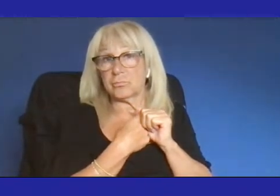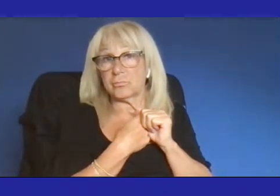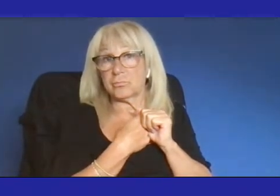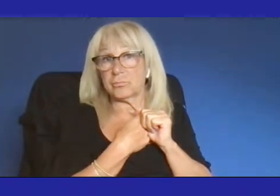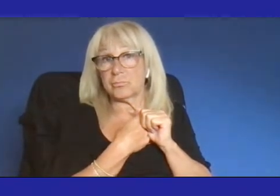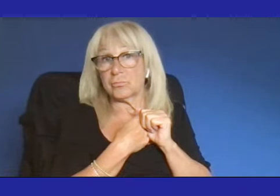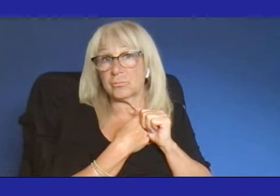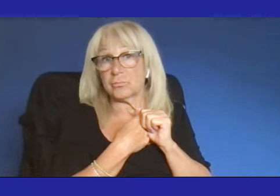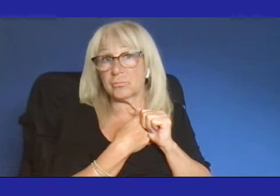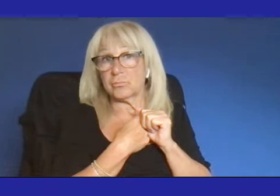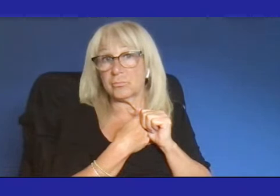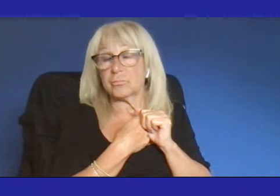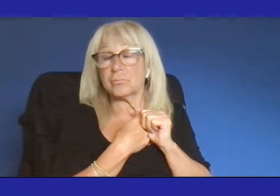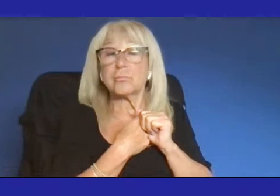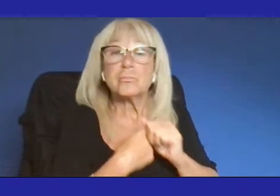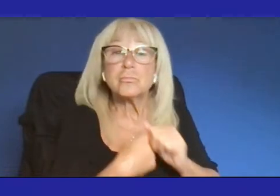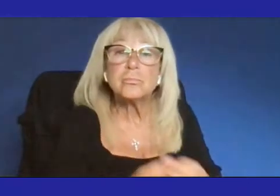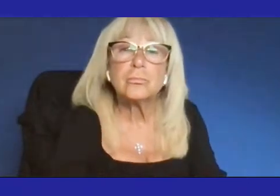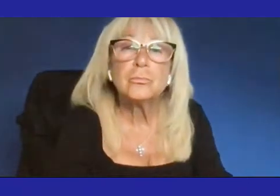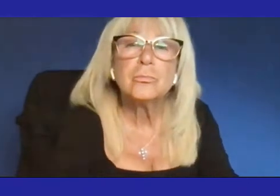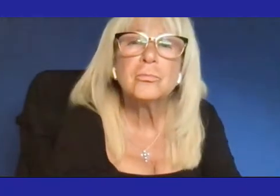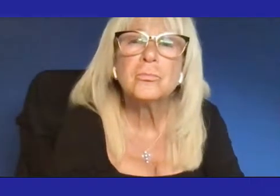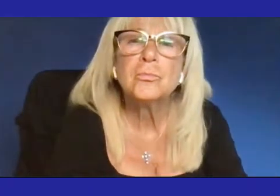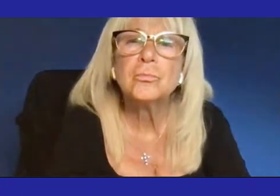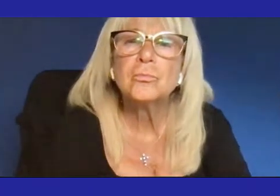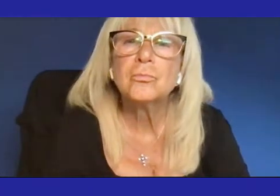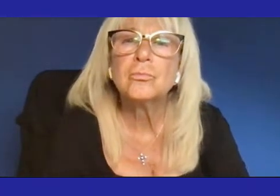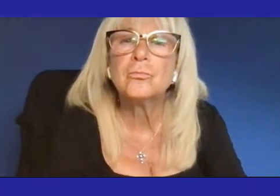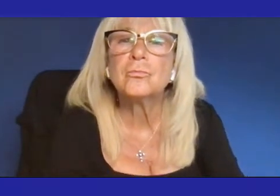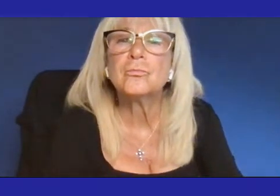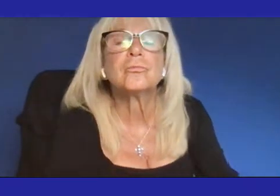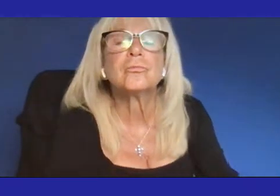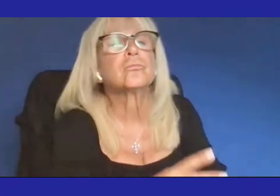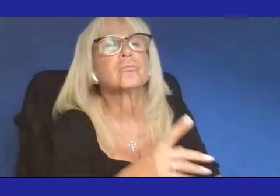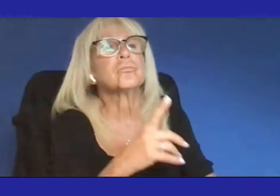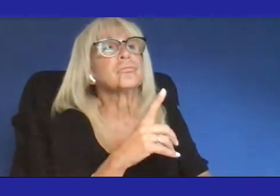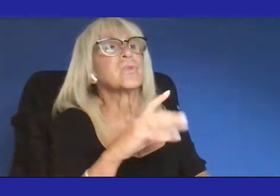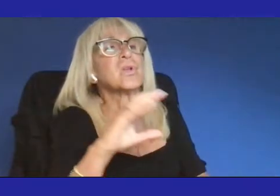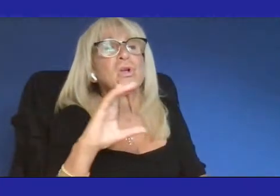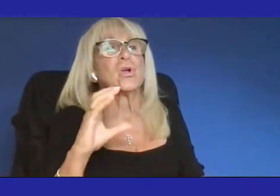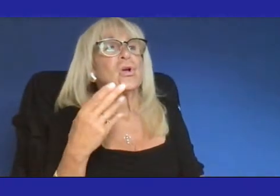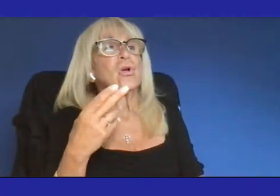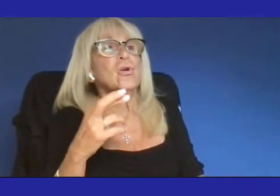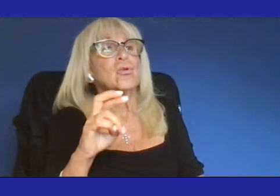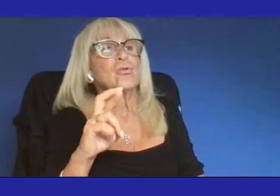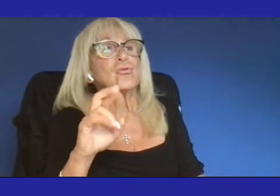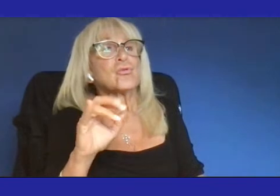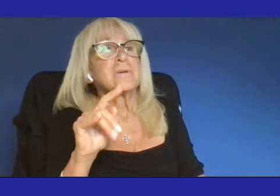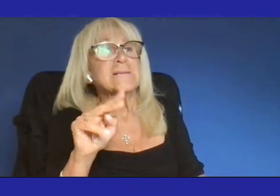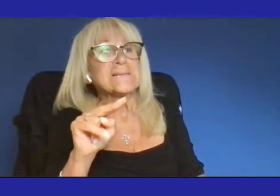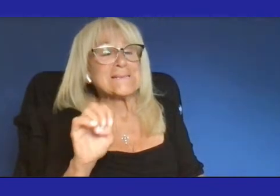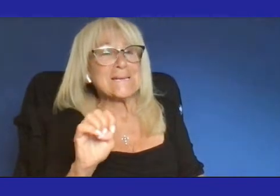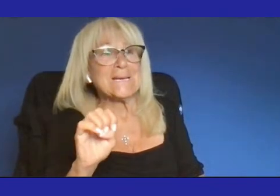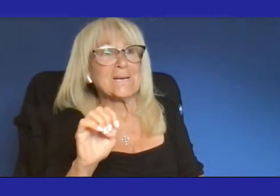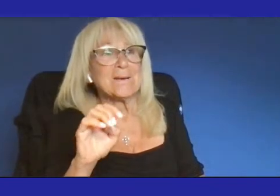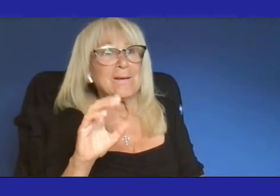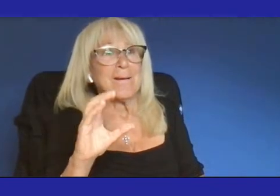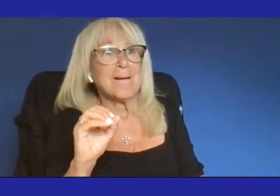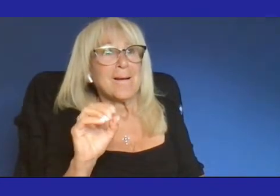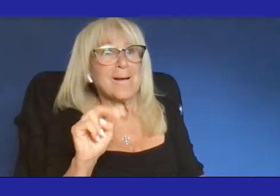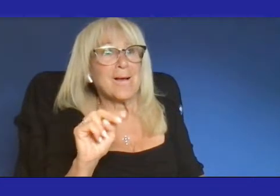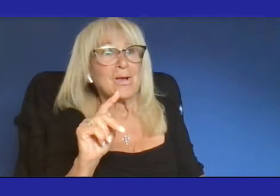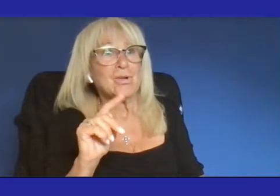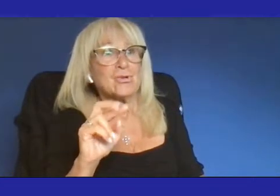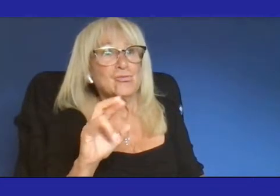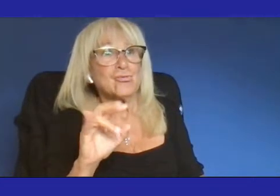Tasty Picks. Let me just say that Christine Contreras, the executive director of Metropolitan